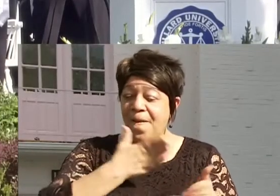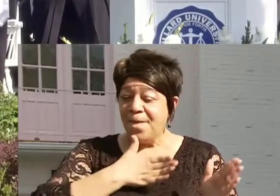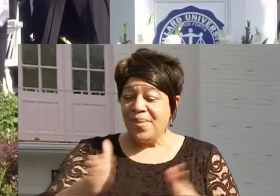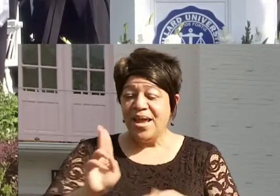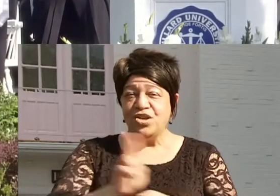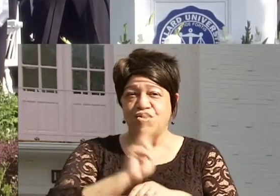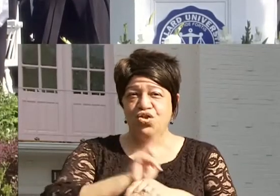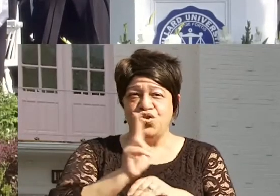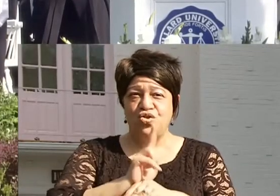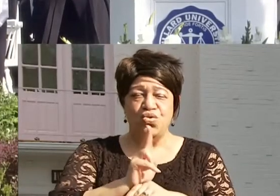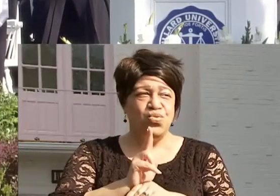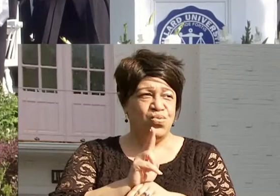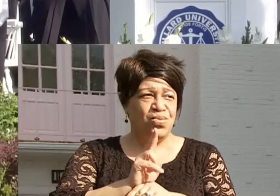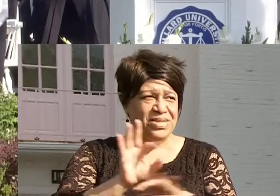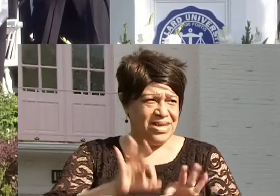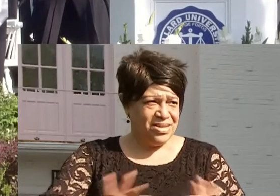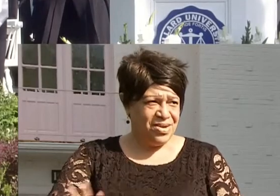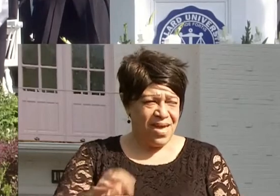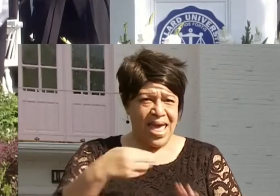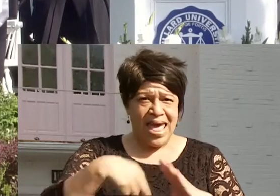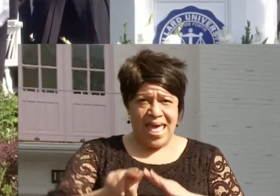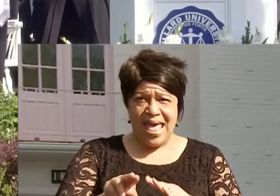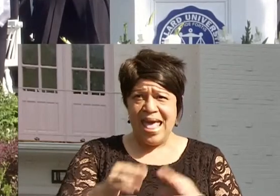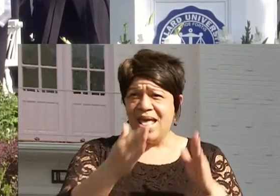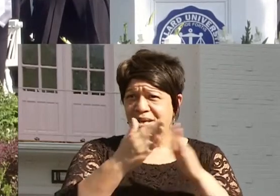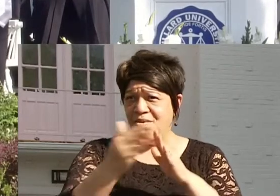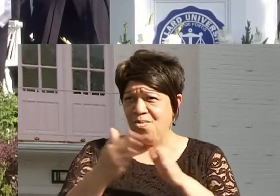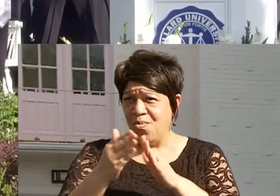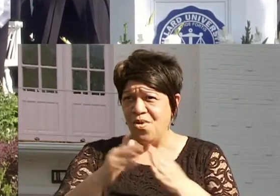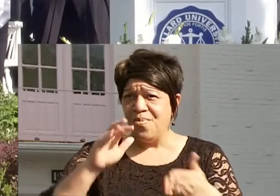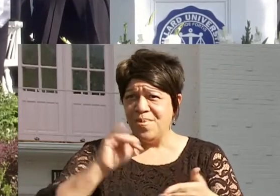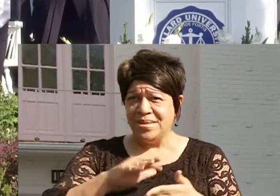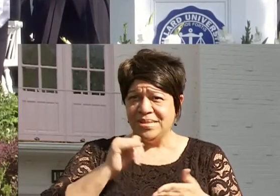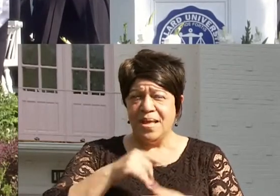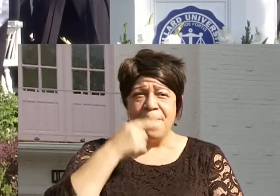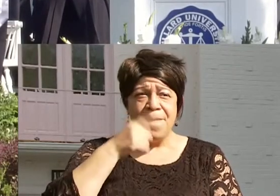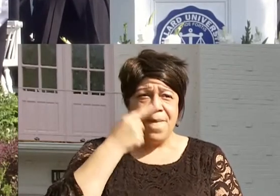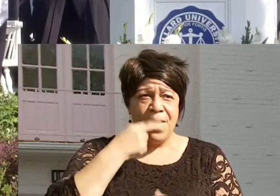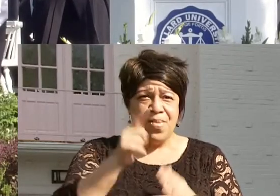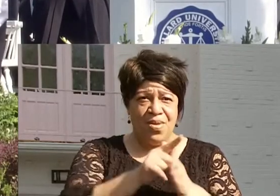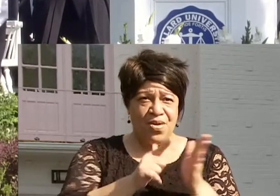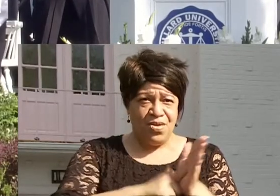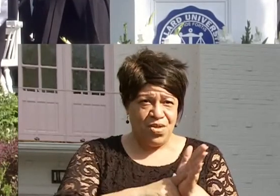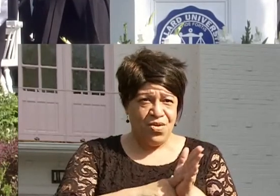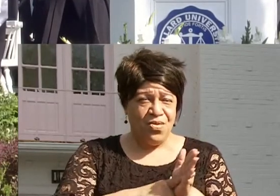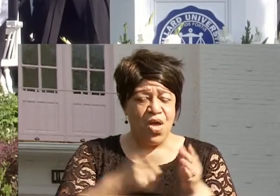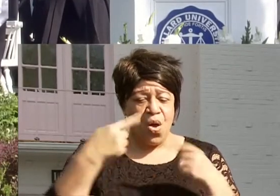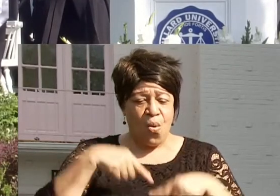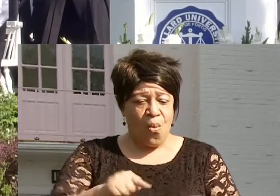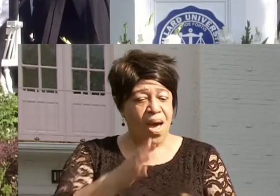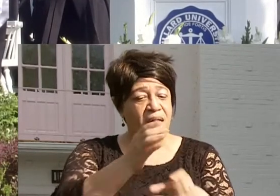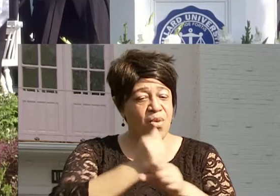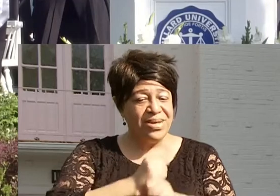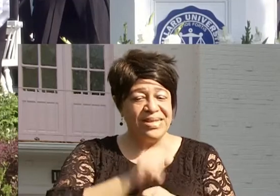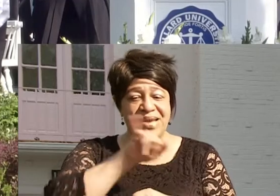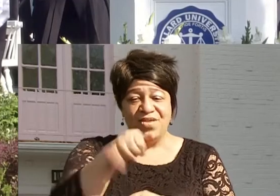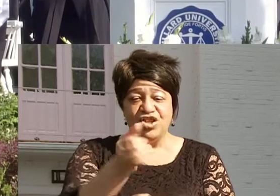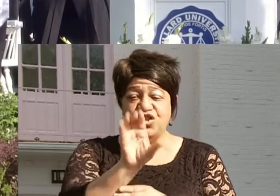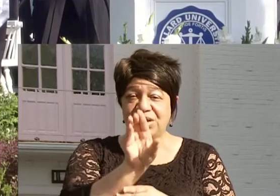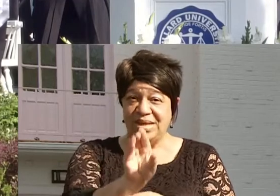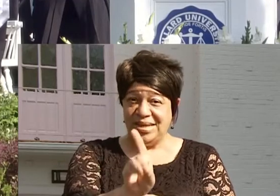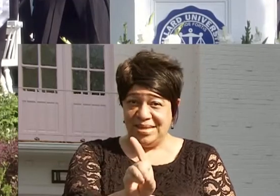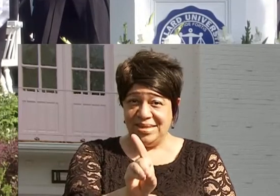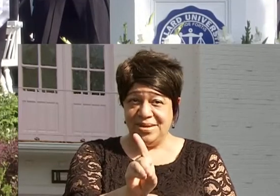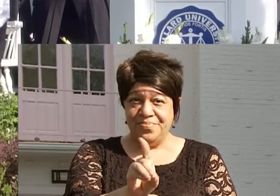in urban studies and public policy to work in the government field while obtaining his Juris Doctorate. He is